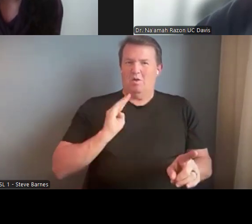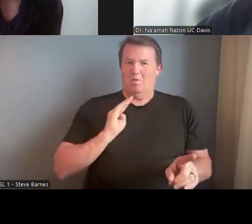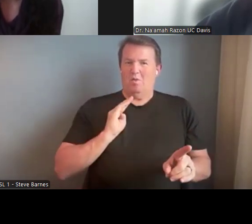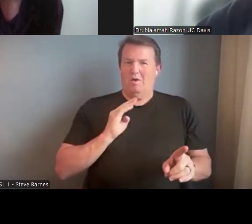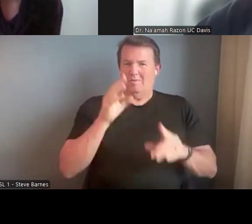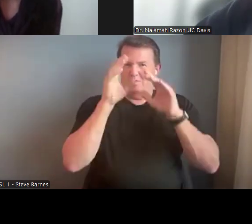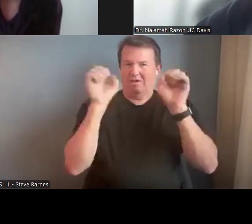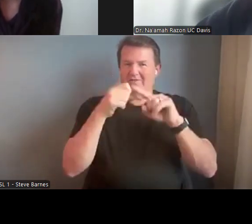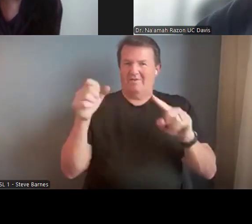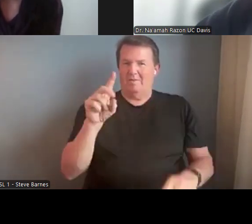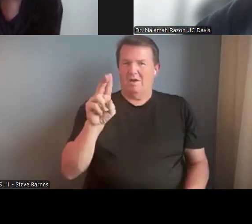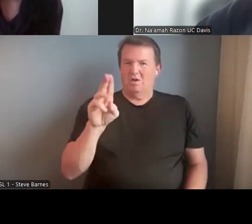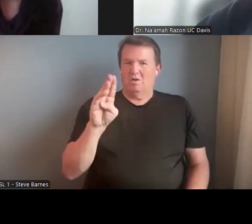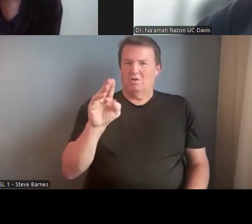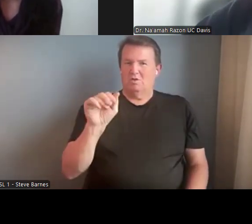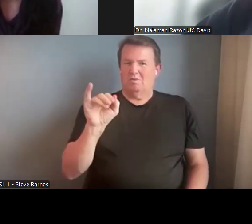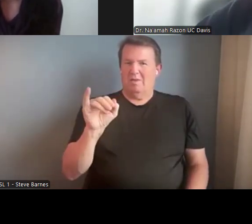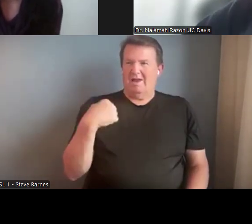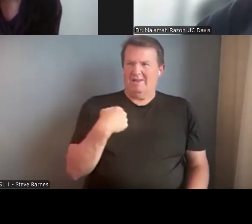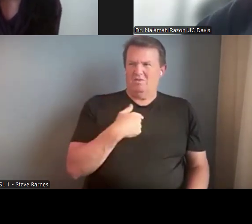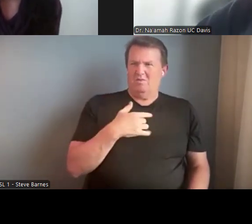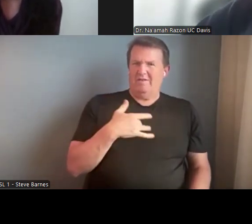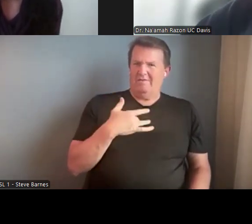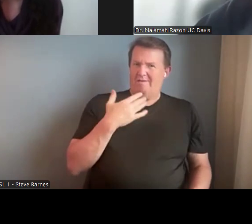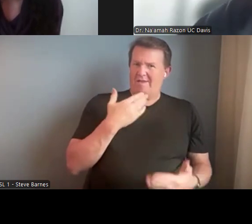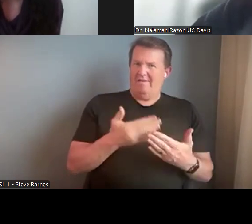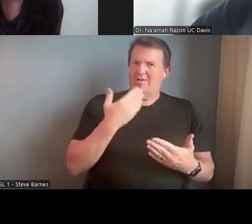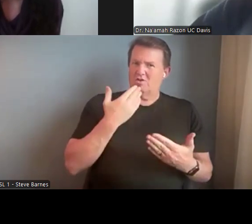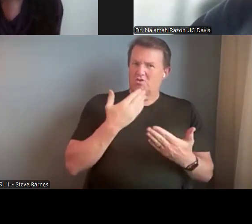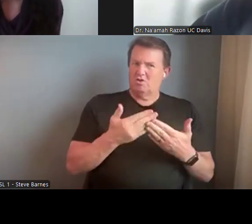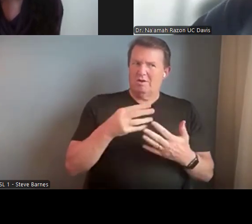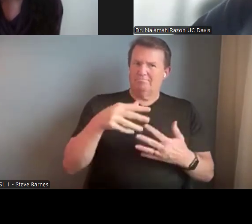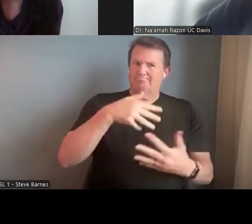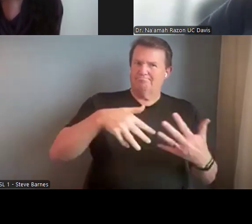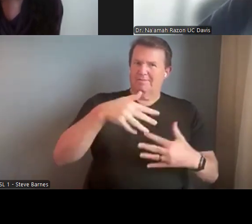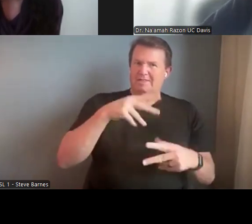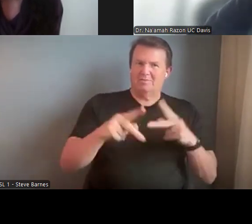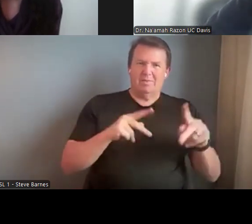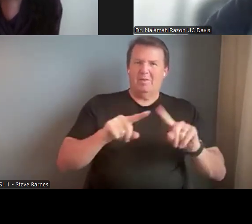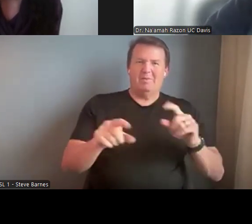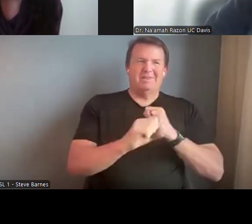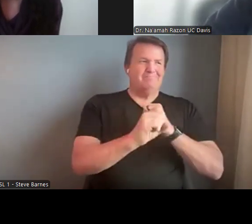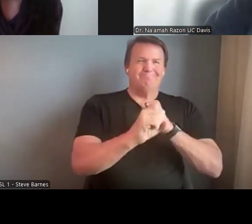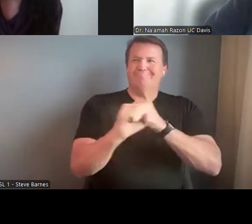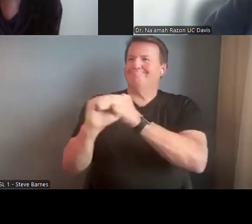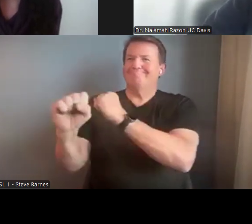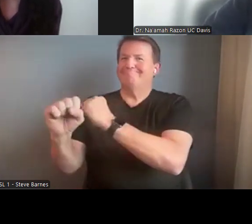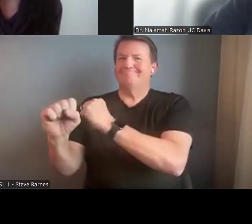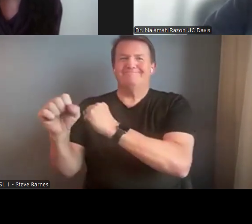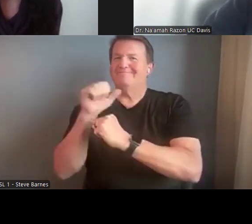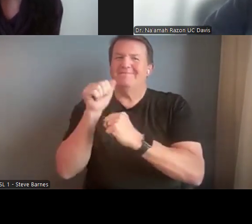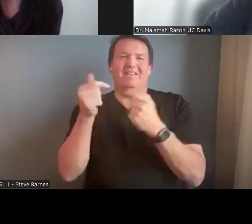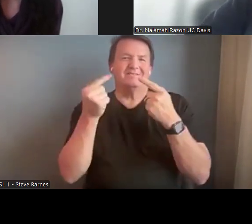And so we felt like we had the right mix of people. Somehow the marketing strategies we were using just wasn't working out in our favor.